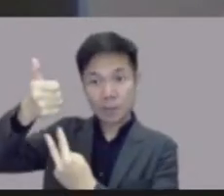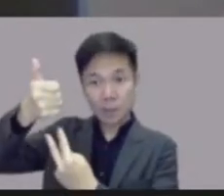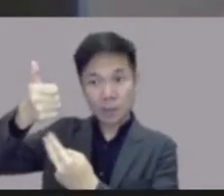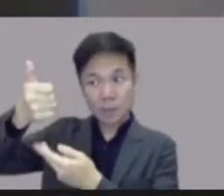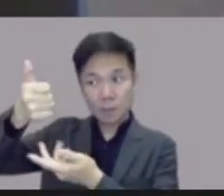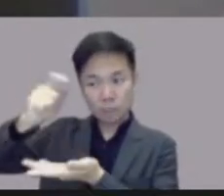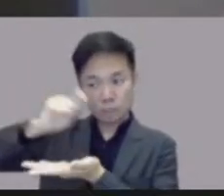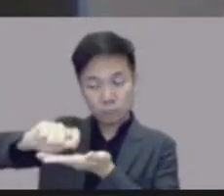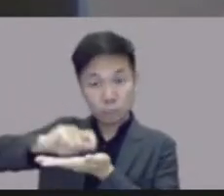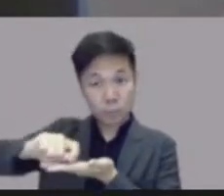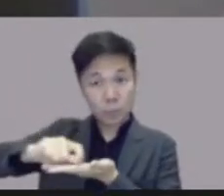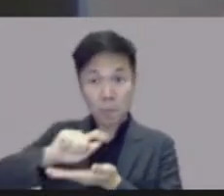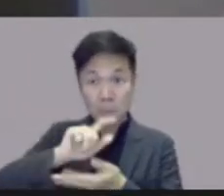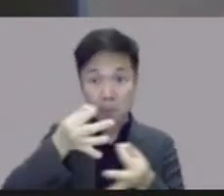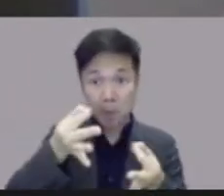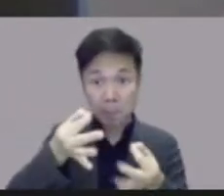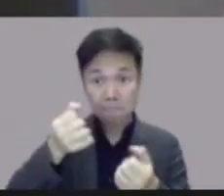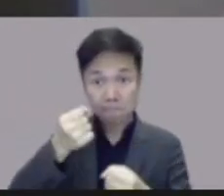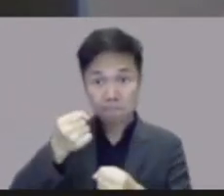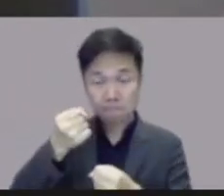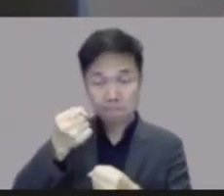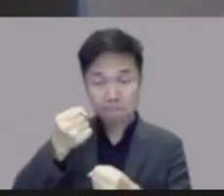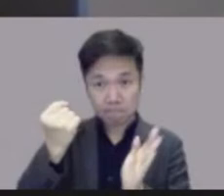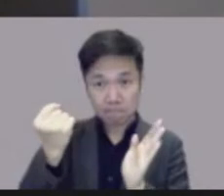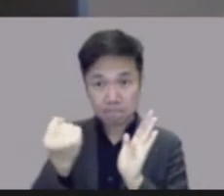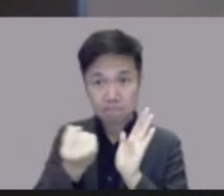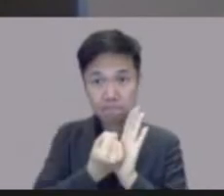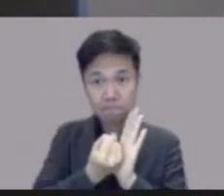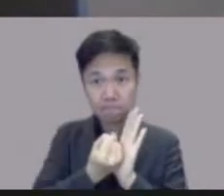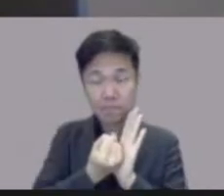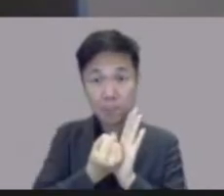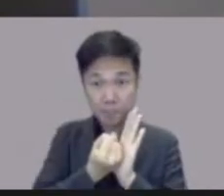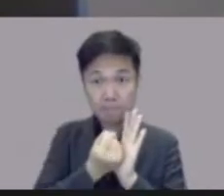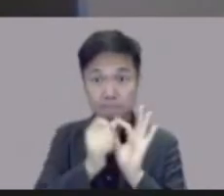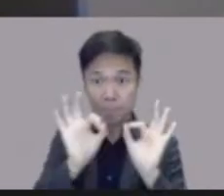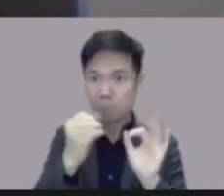I see no objections it is so desert decided